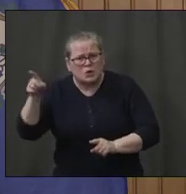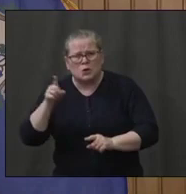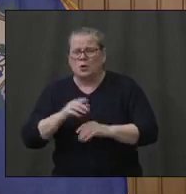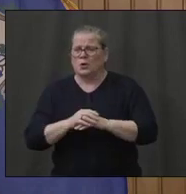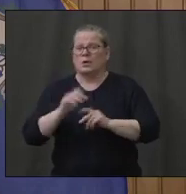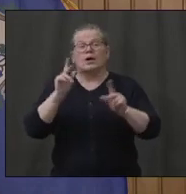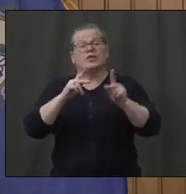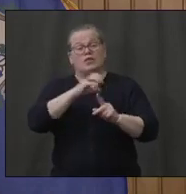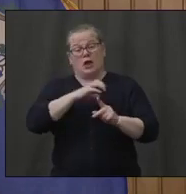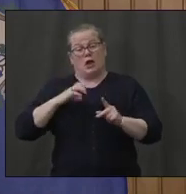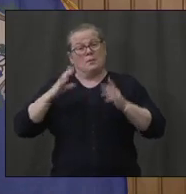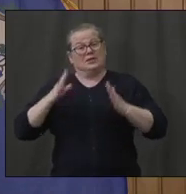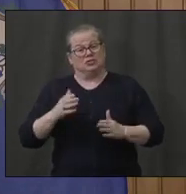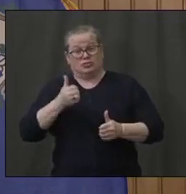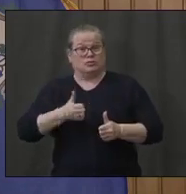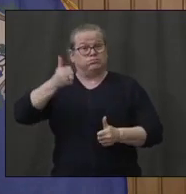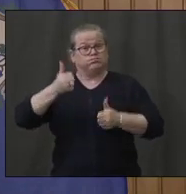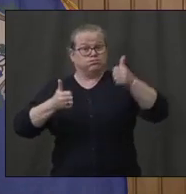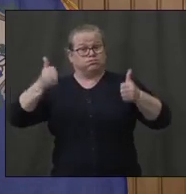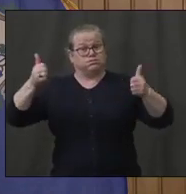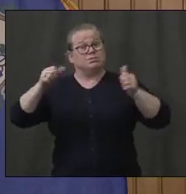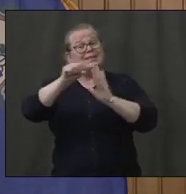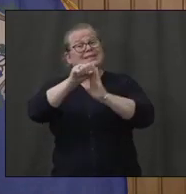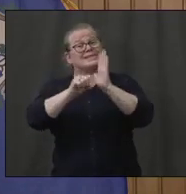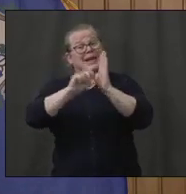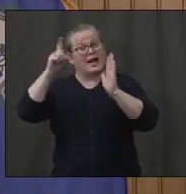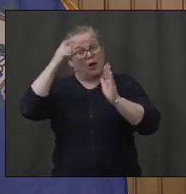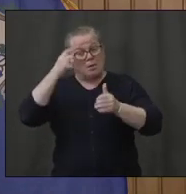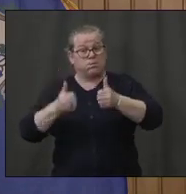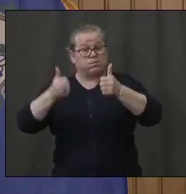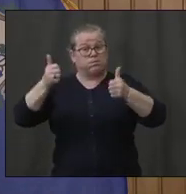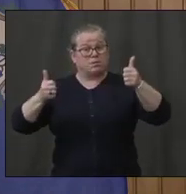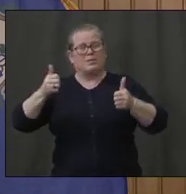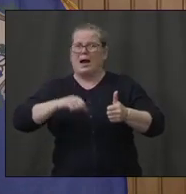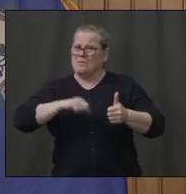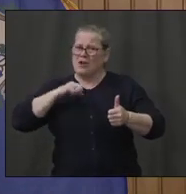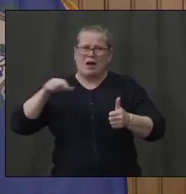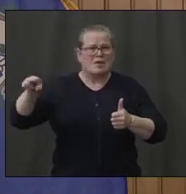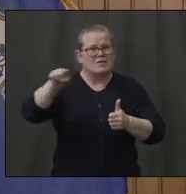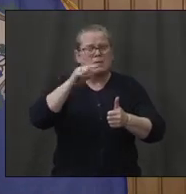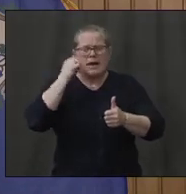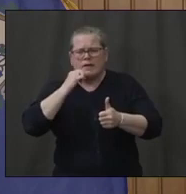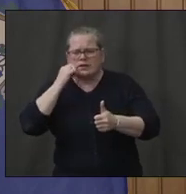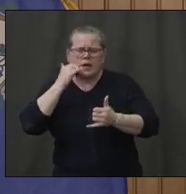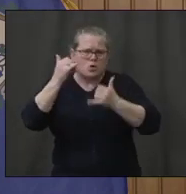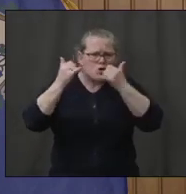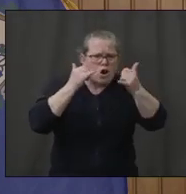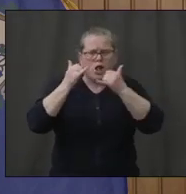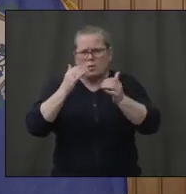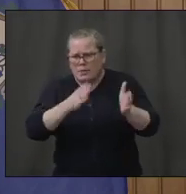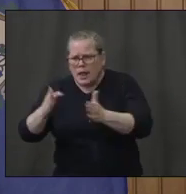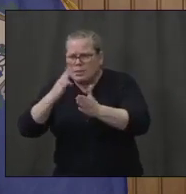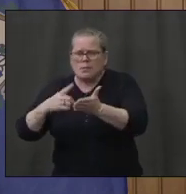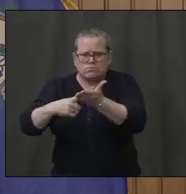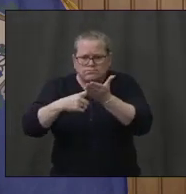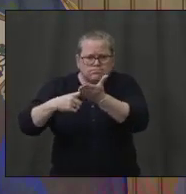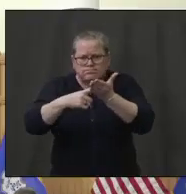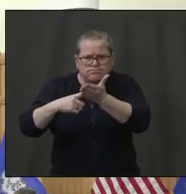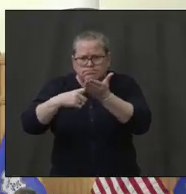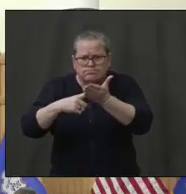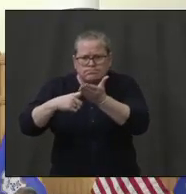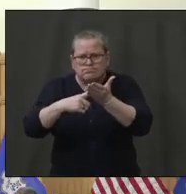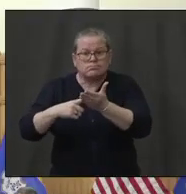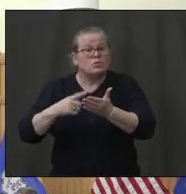phone with each and every one of them today. You know, with that, I can say, Josh, if there's anything you'd like to add, or we can take some questions. Take questions.